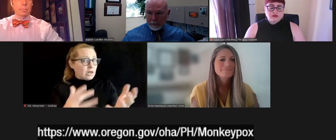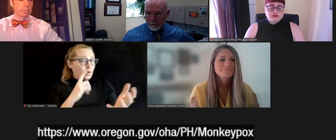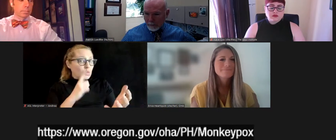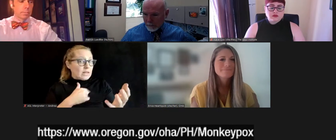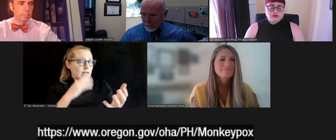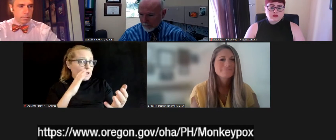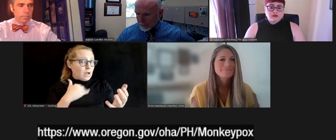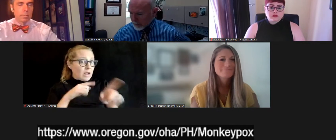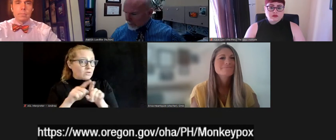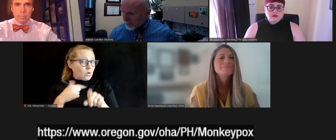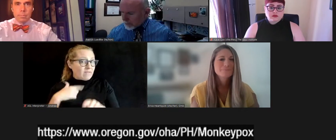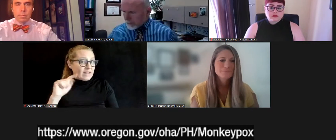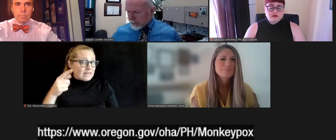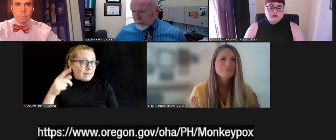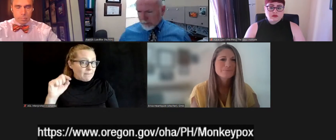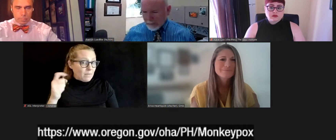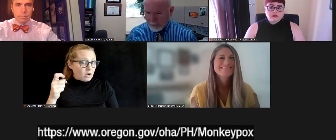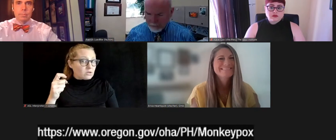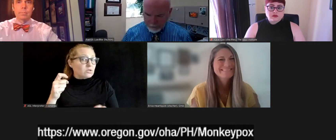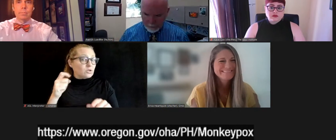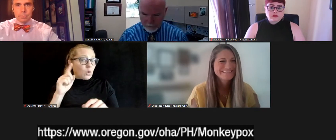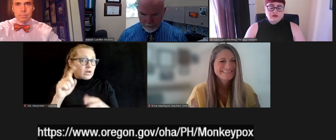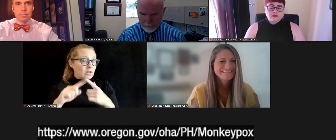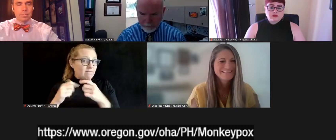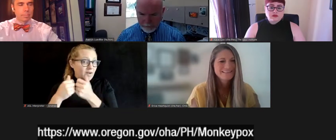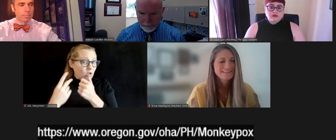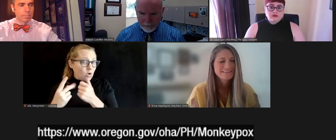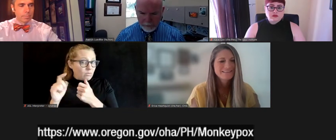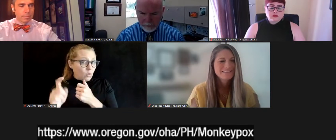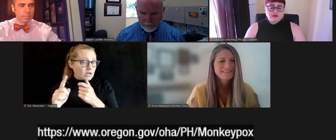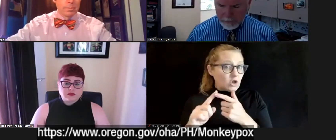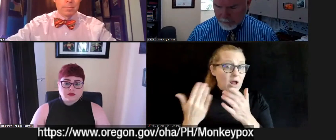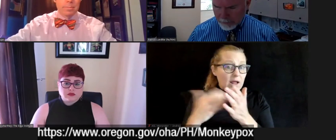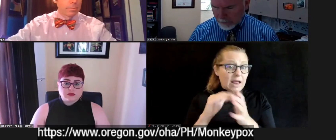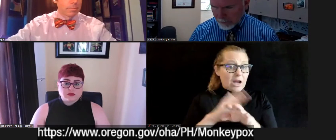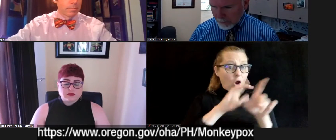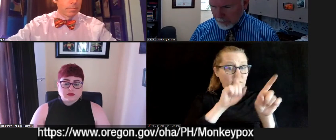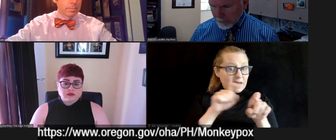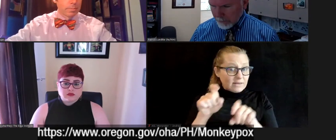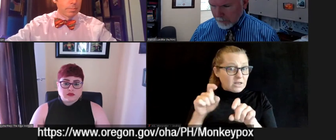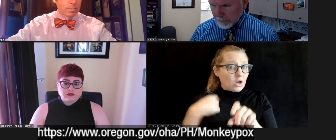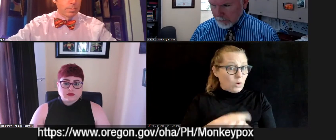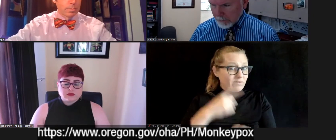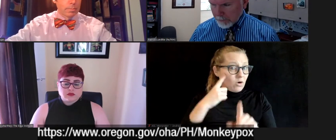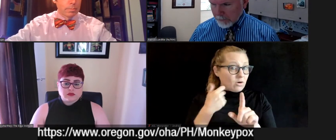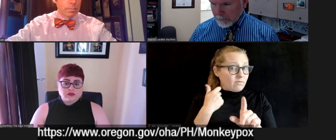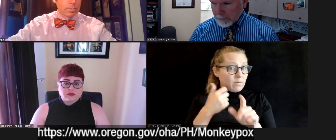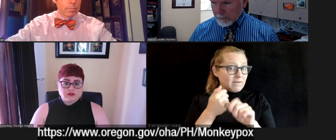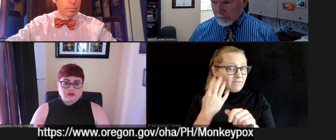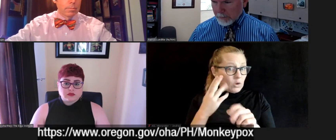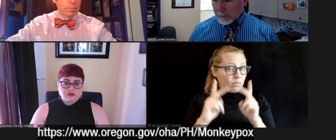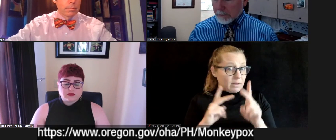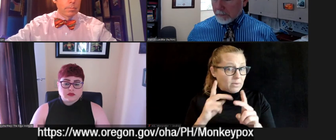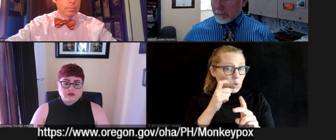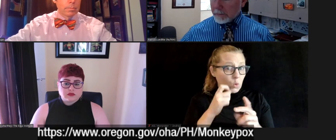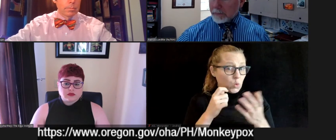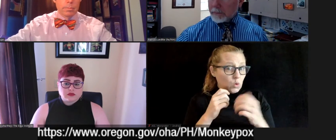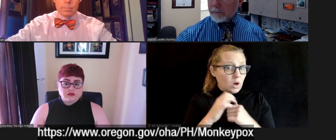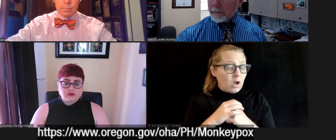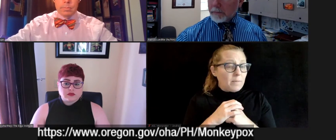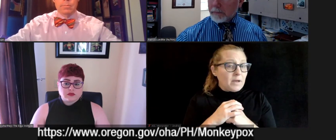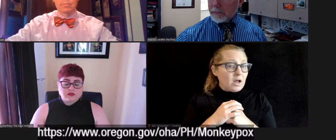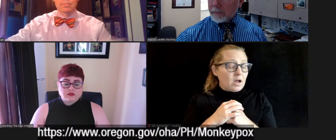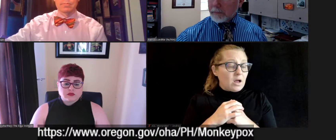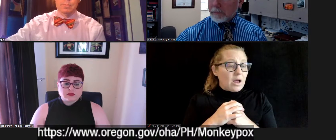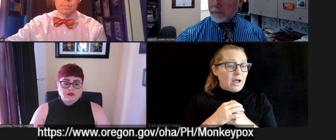a two-part question and then a follow-up question. Again, on testing, we've heard from a couple people who